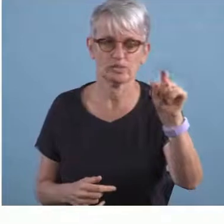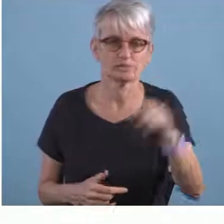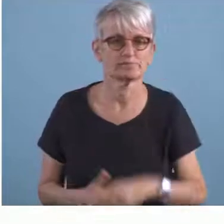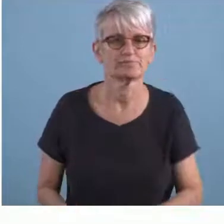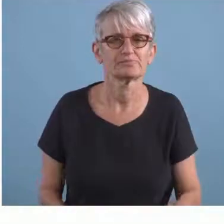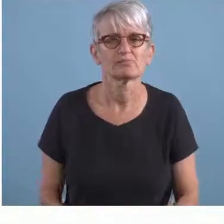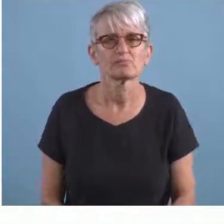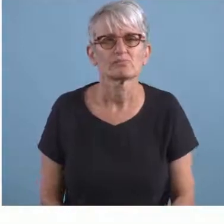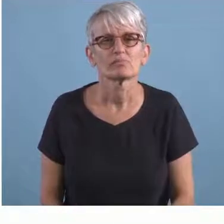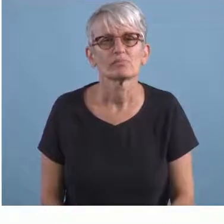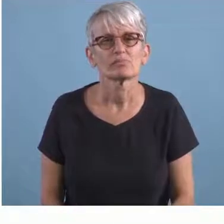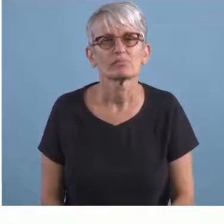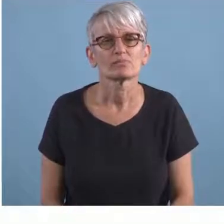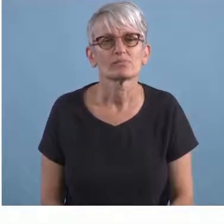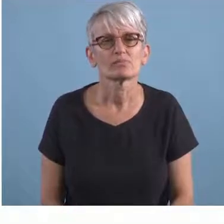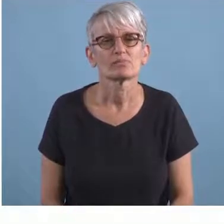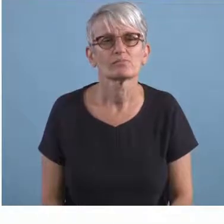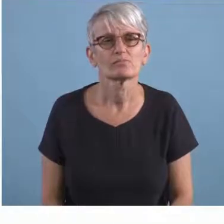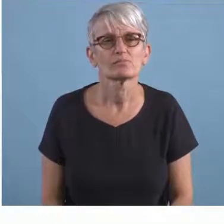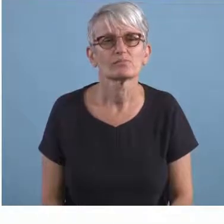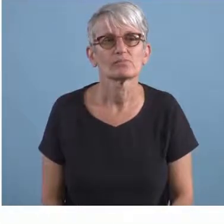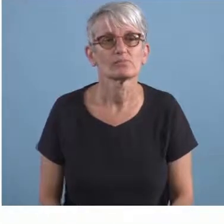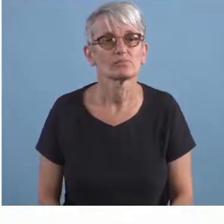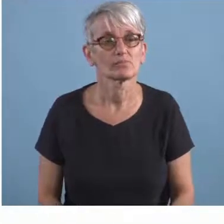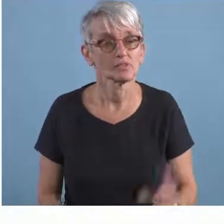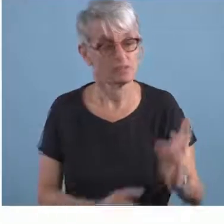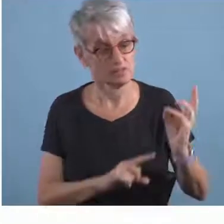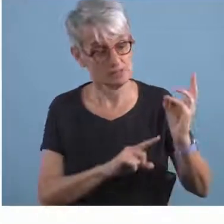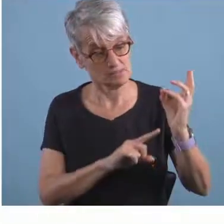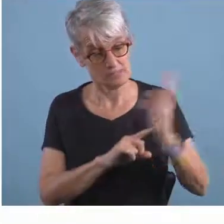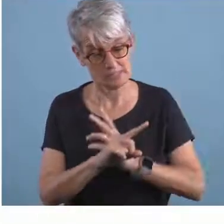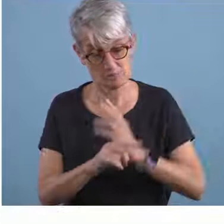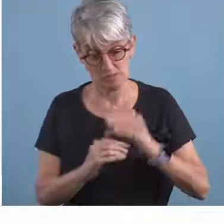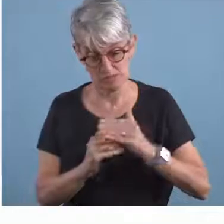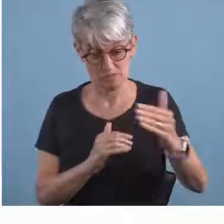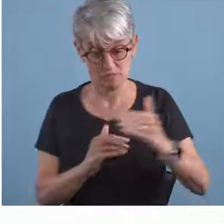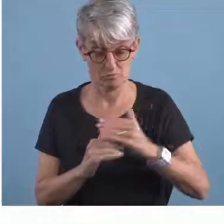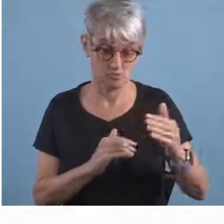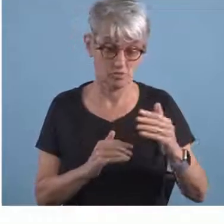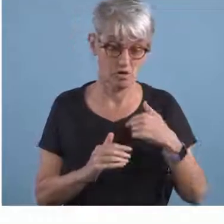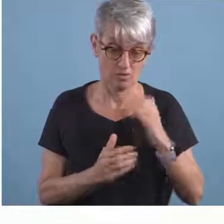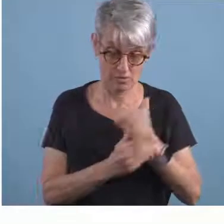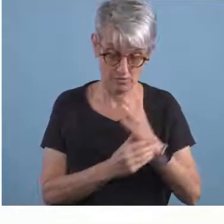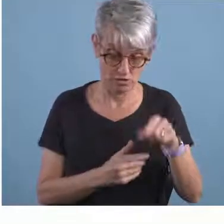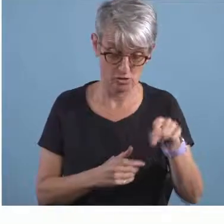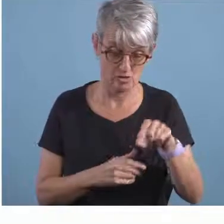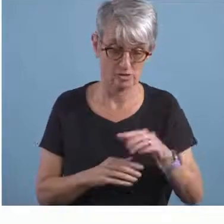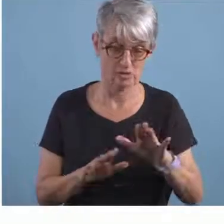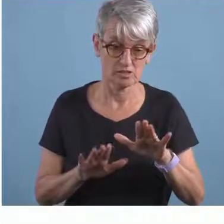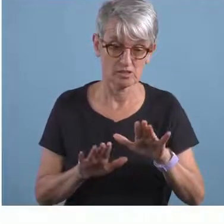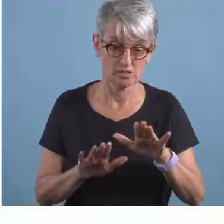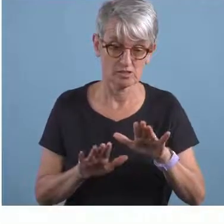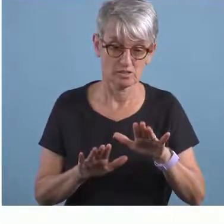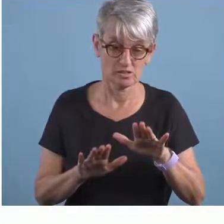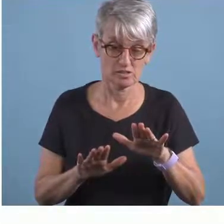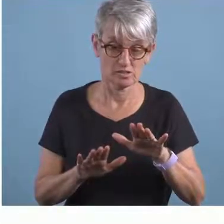Interesting point, over the 6 months, average 6 months period intervention, kids made almost 10 and a half